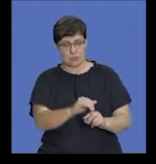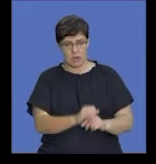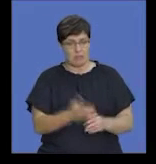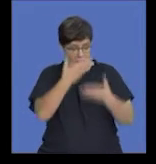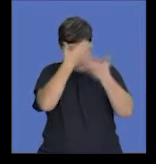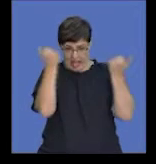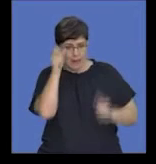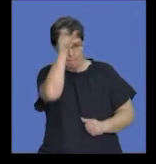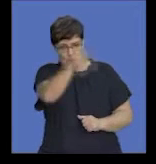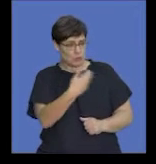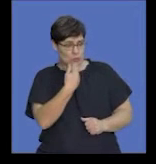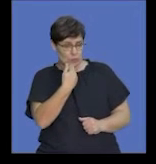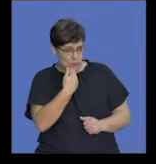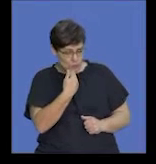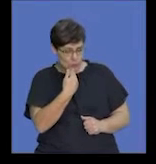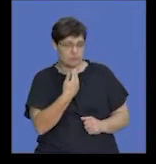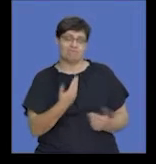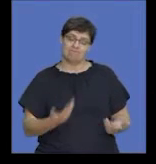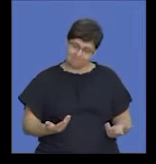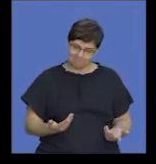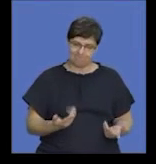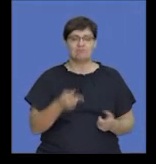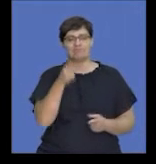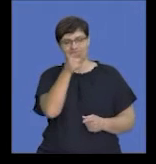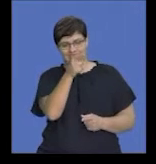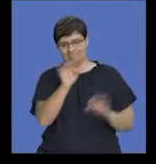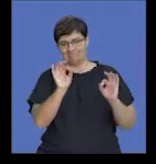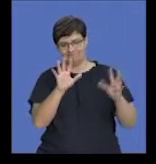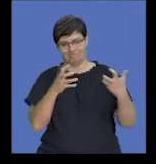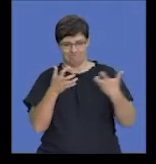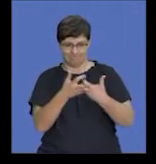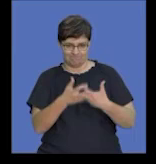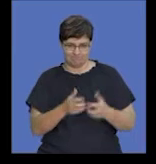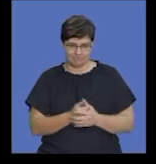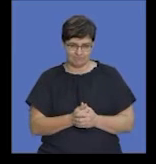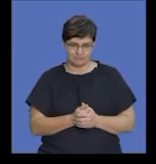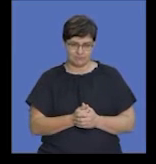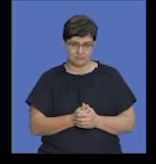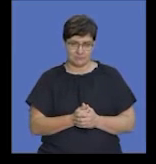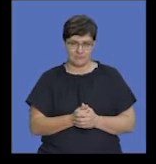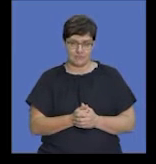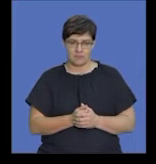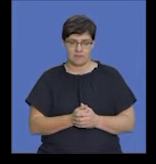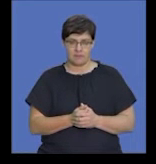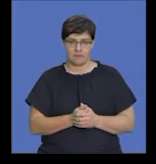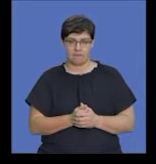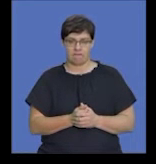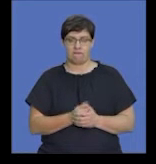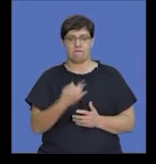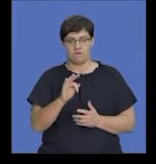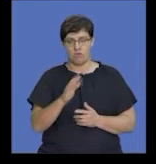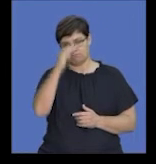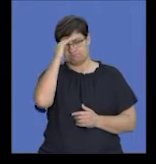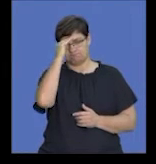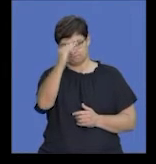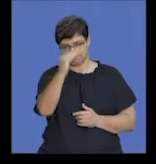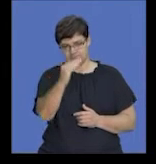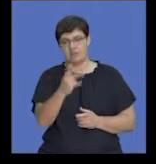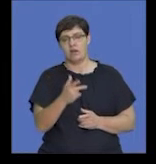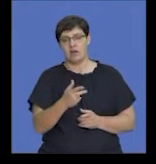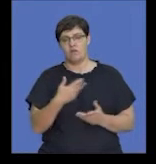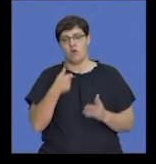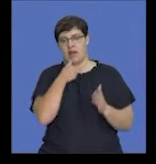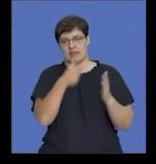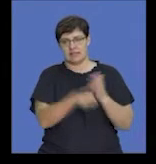of who it is you are writing to, this would ideally be the format for the salutation or greeting.